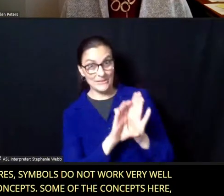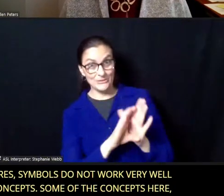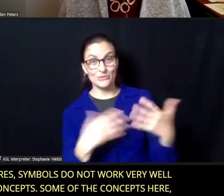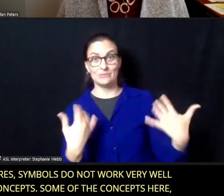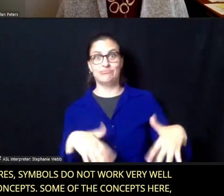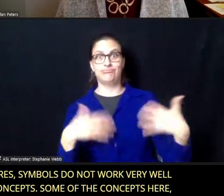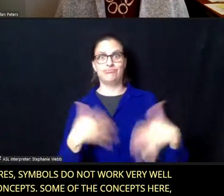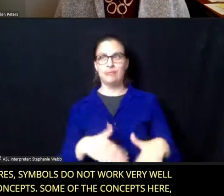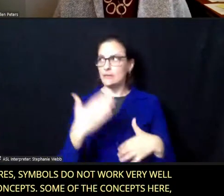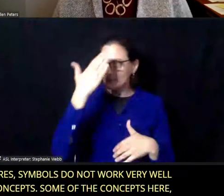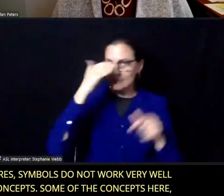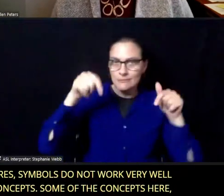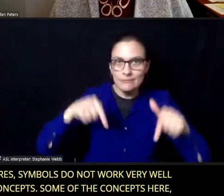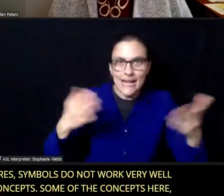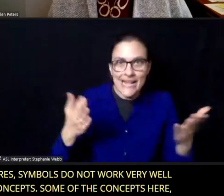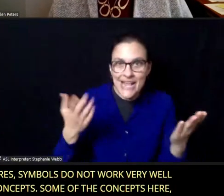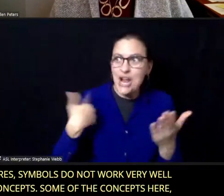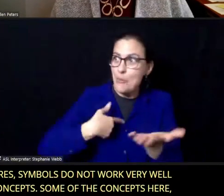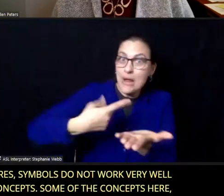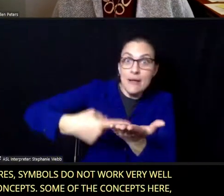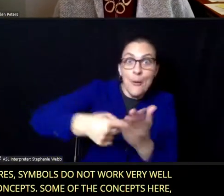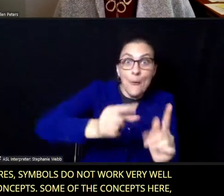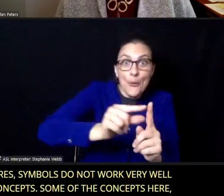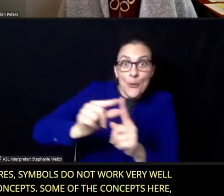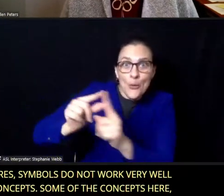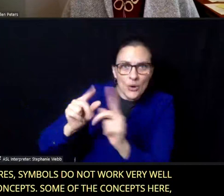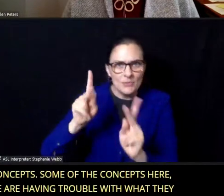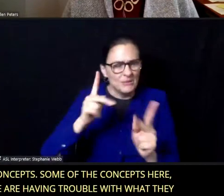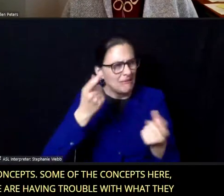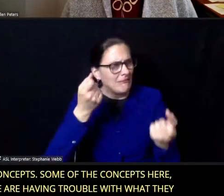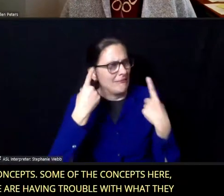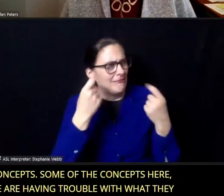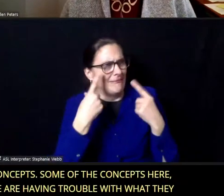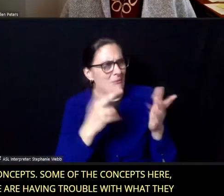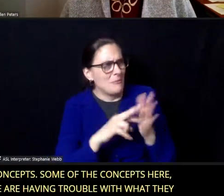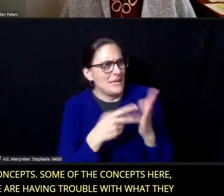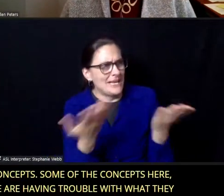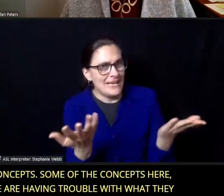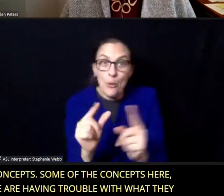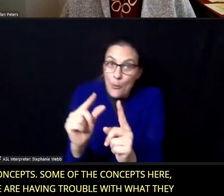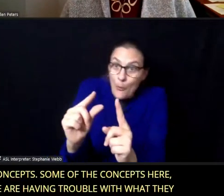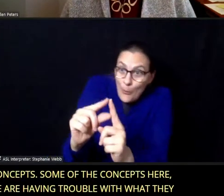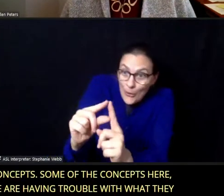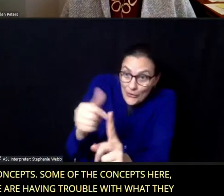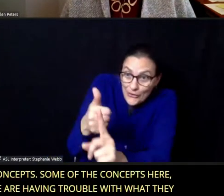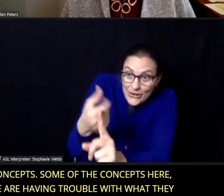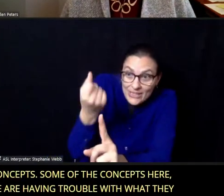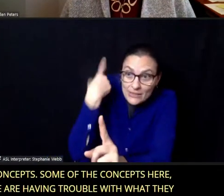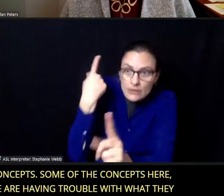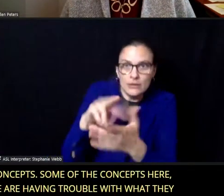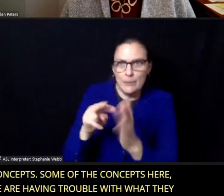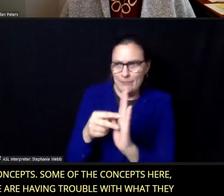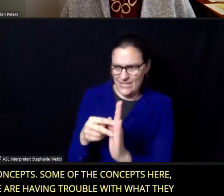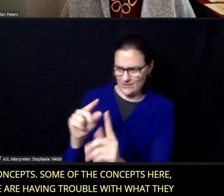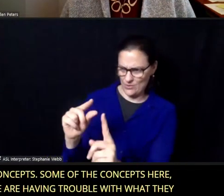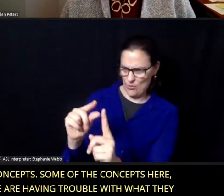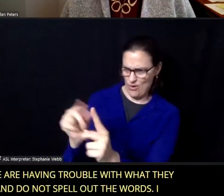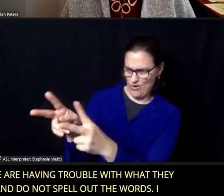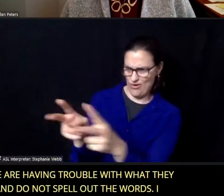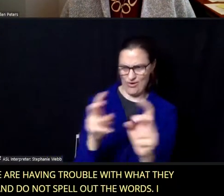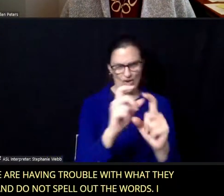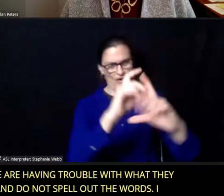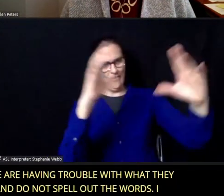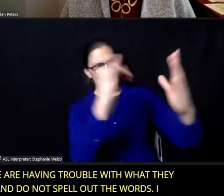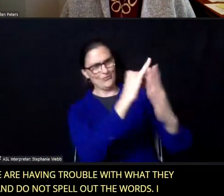the words. I think it's going to be difficult to convey meaning with some of these things with just